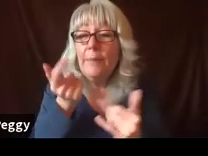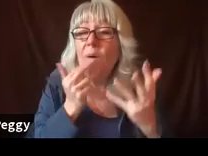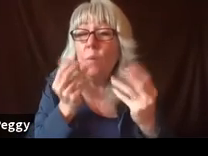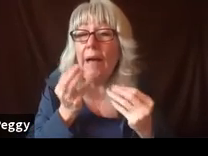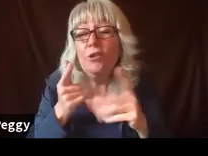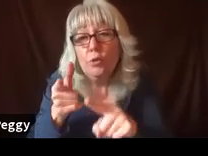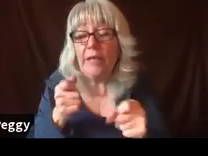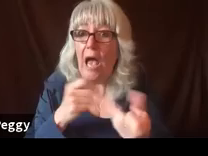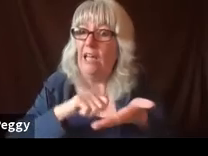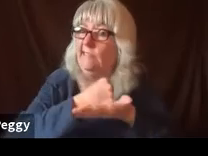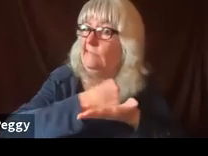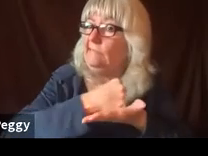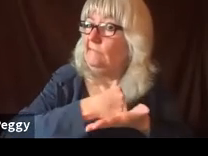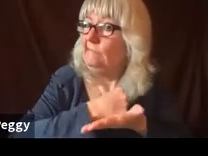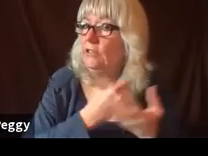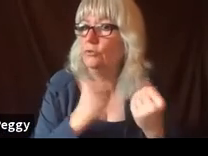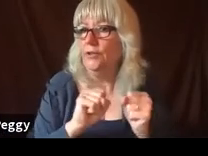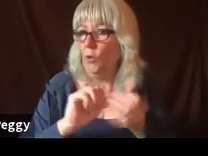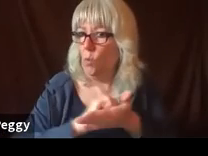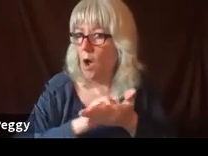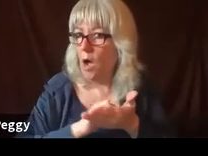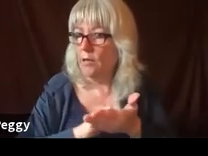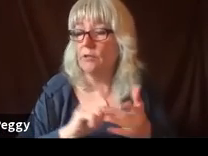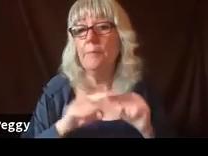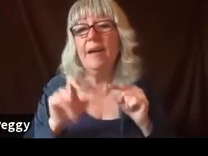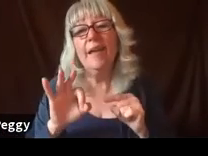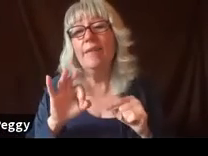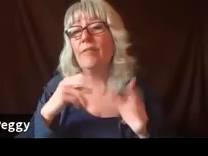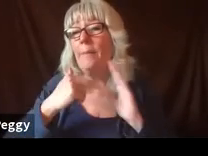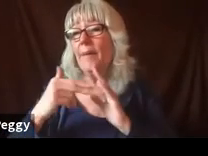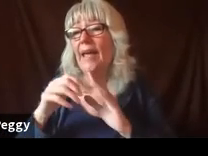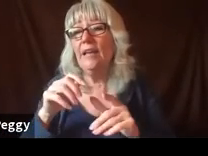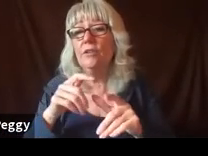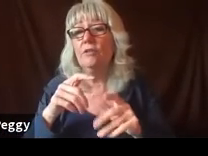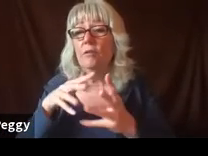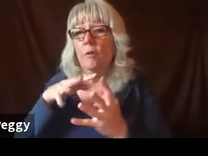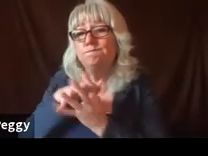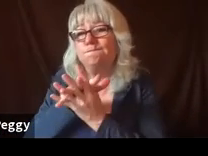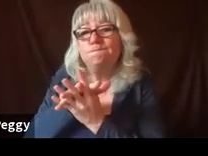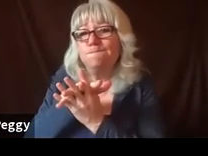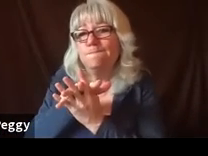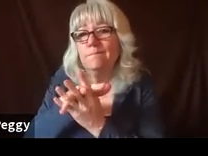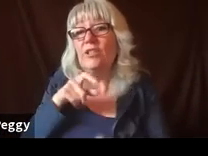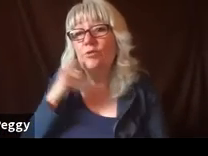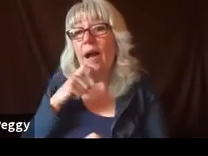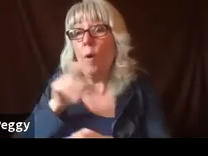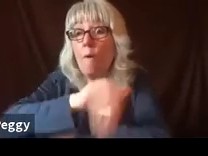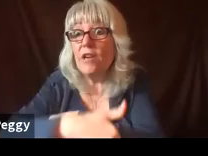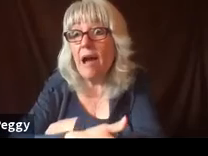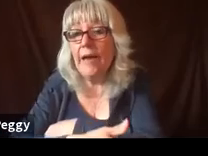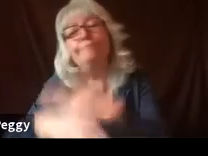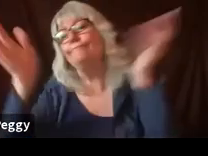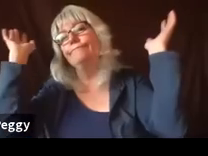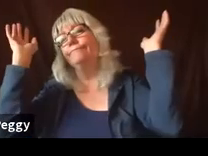out. But once you let the acrylic dry in the bristles, and if you forget about them overnight, you forget about